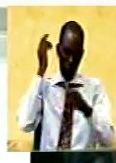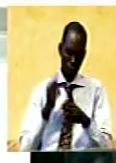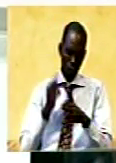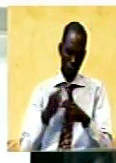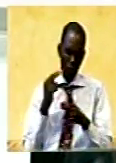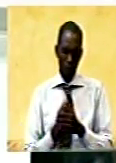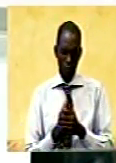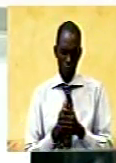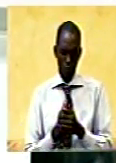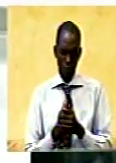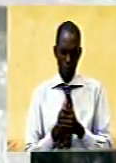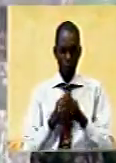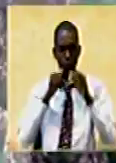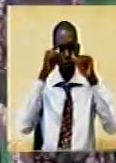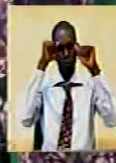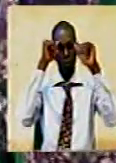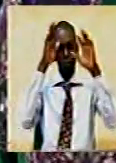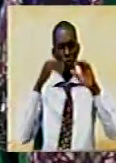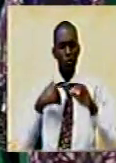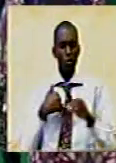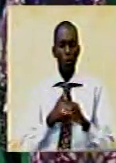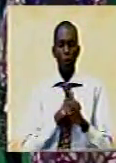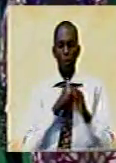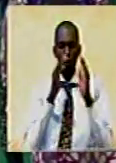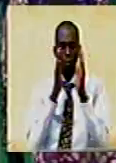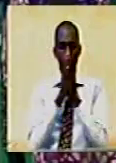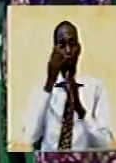of Jesus.